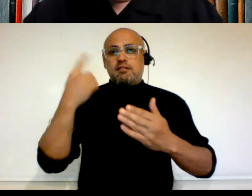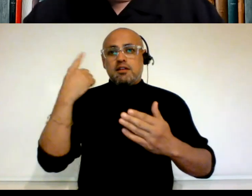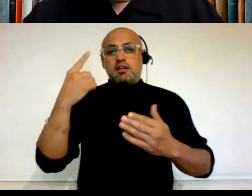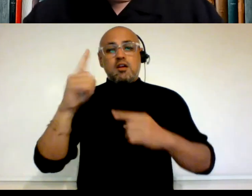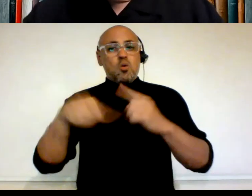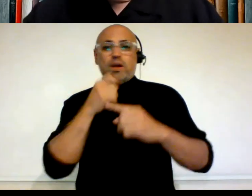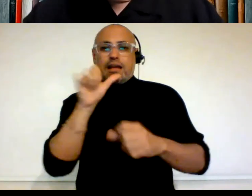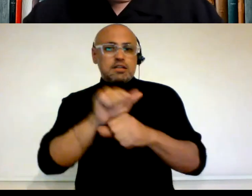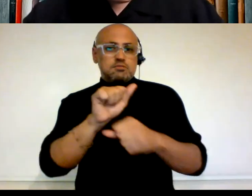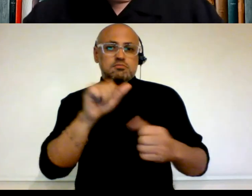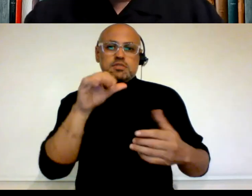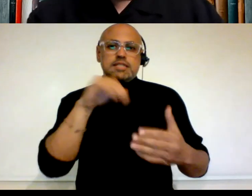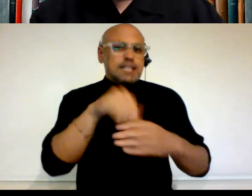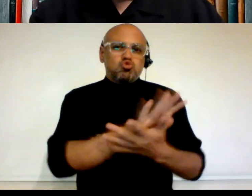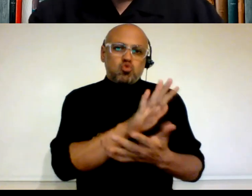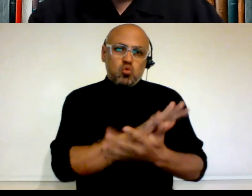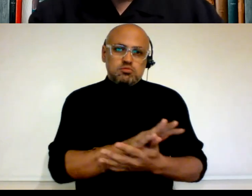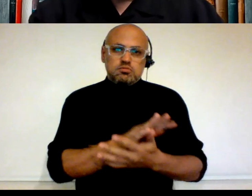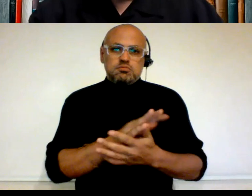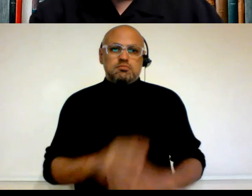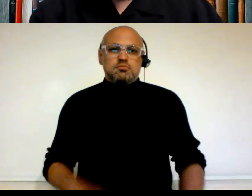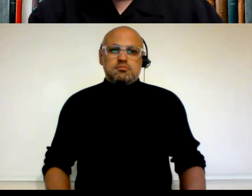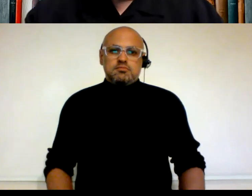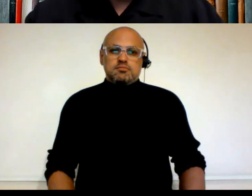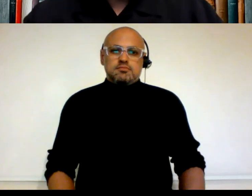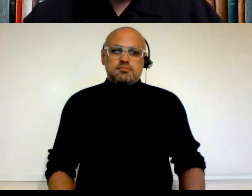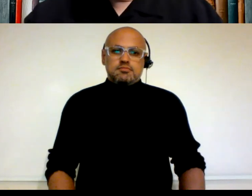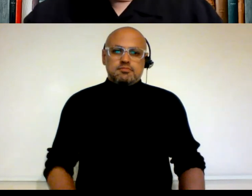meals be provided to students in their free days?